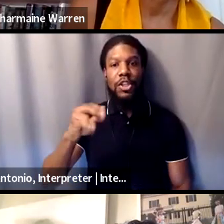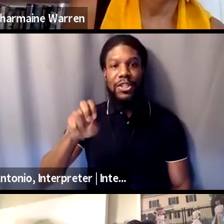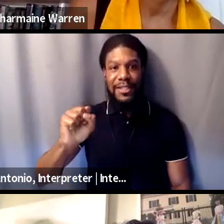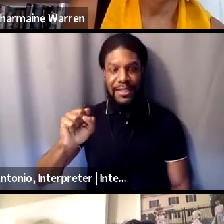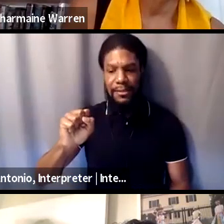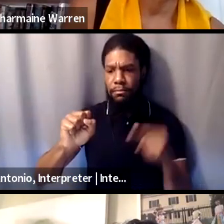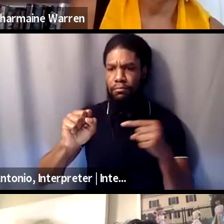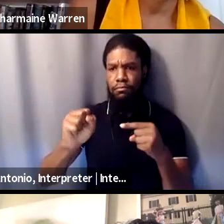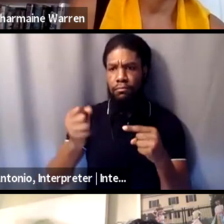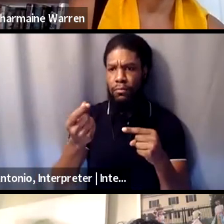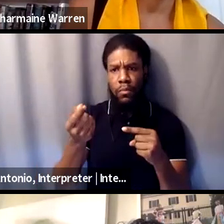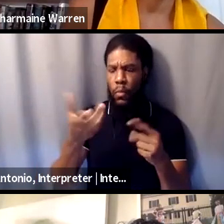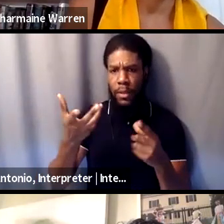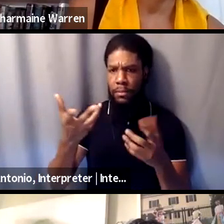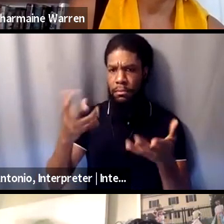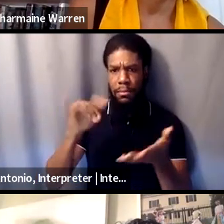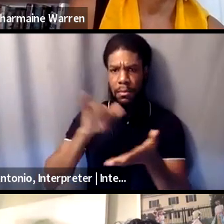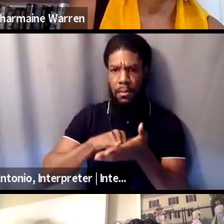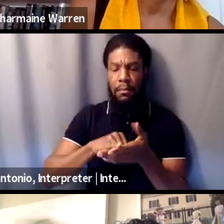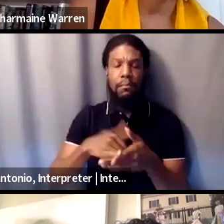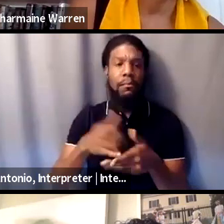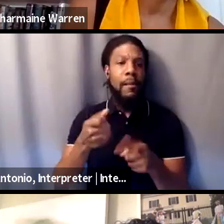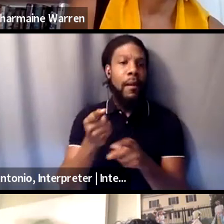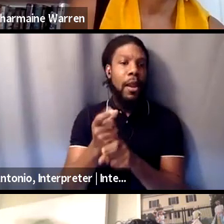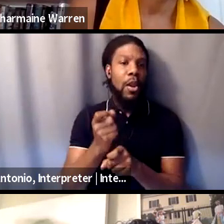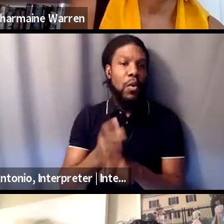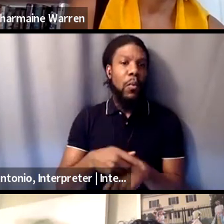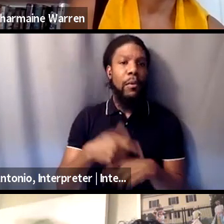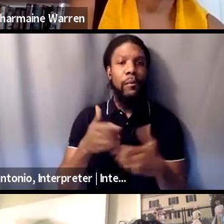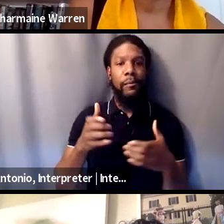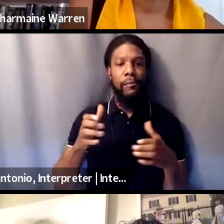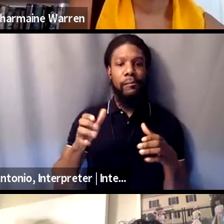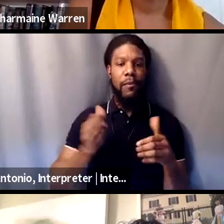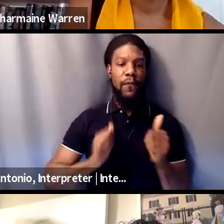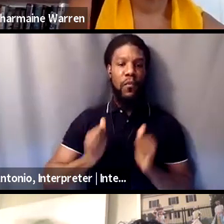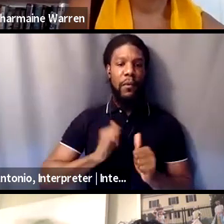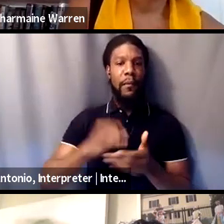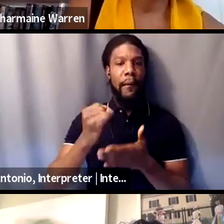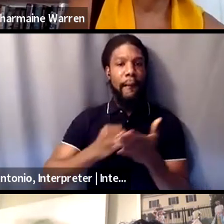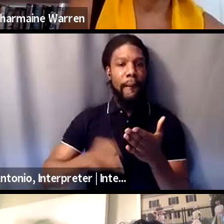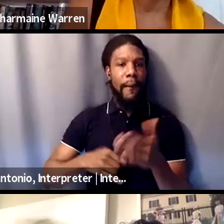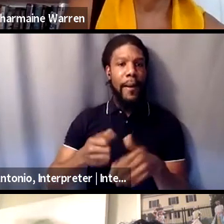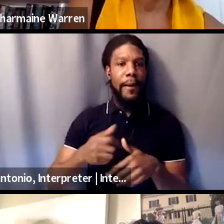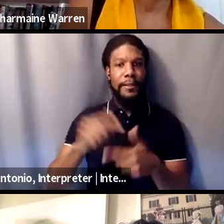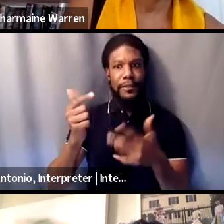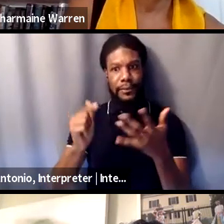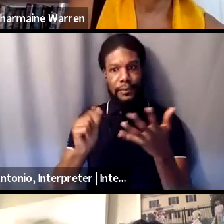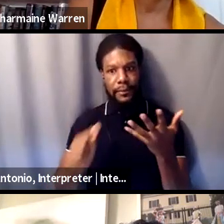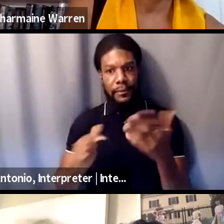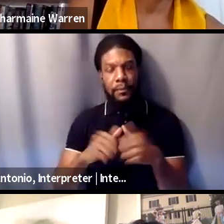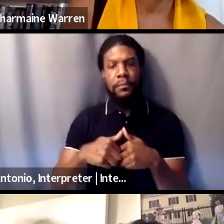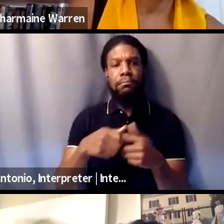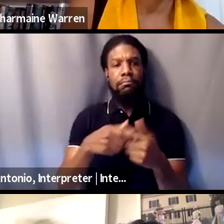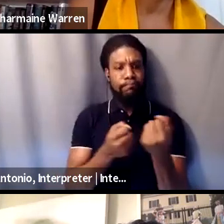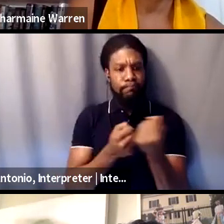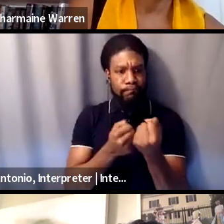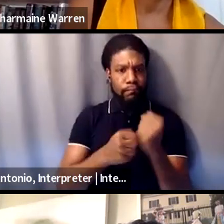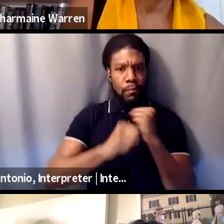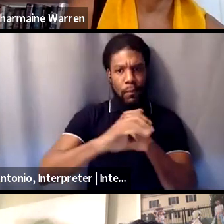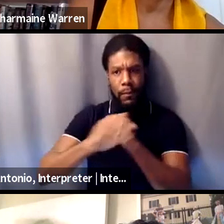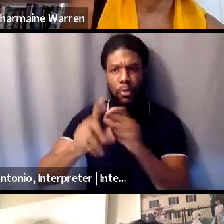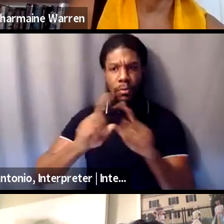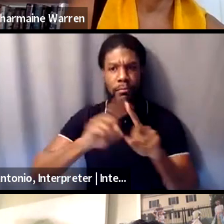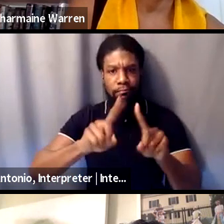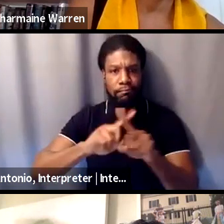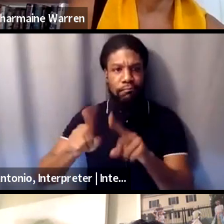is an annual performing arts series that aims to promote work created by artists with Latin American and